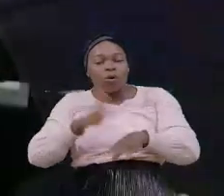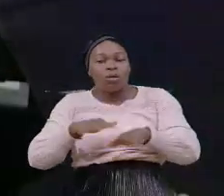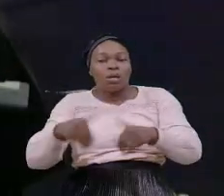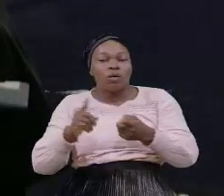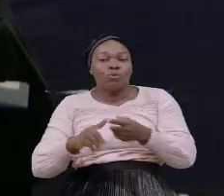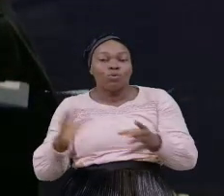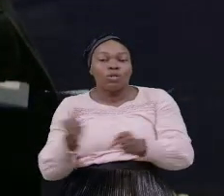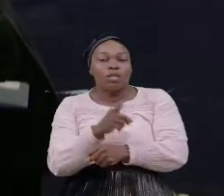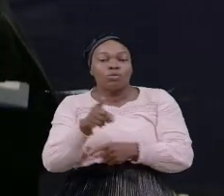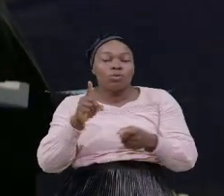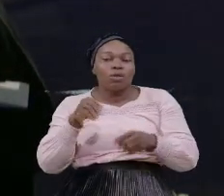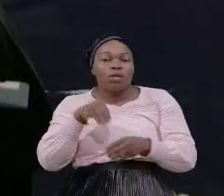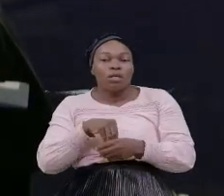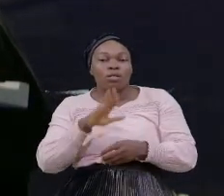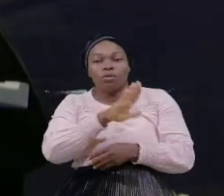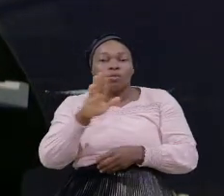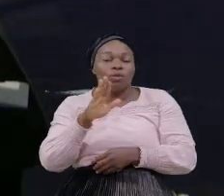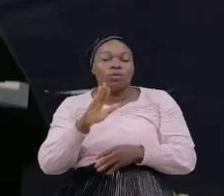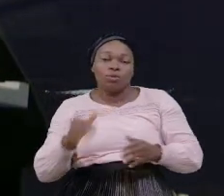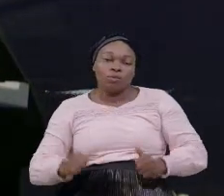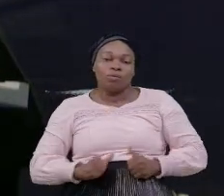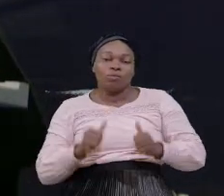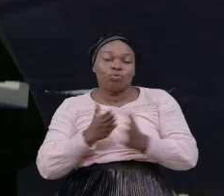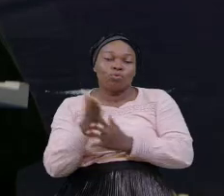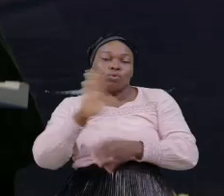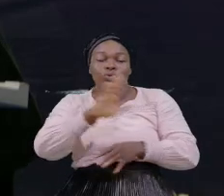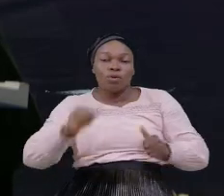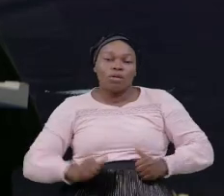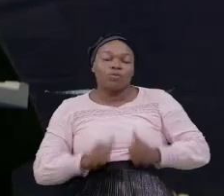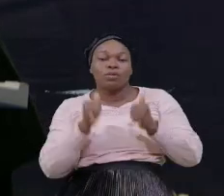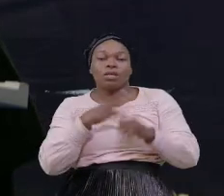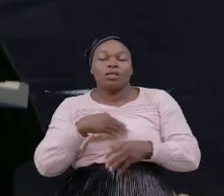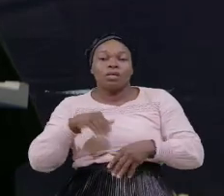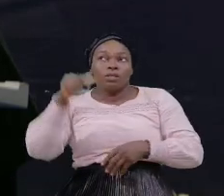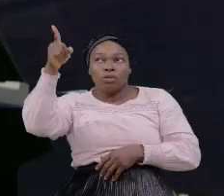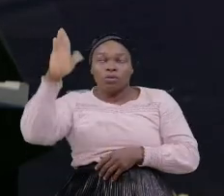that quickly. And God will bless you in Jesus' name.